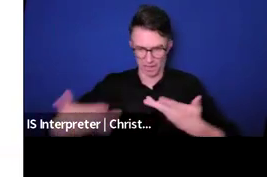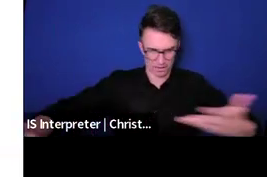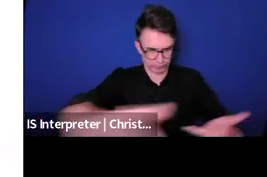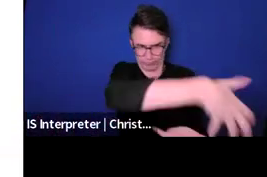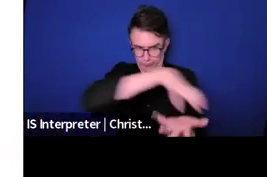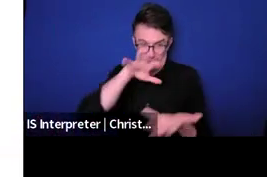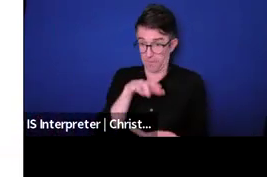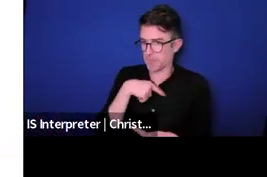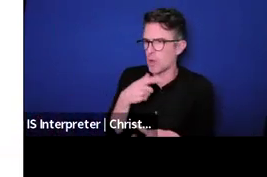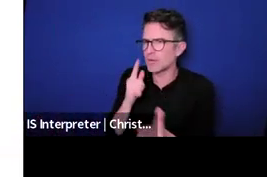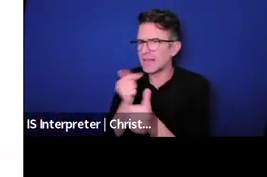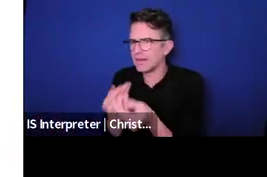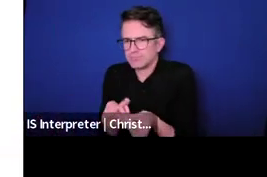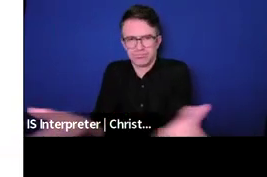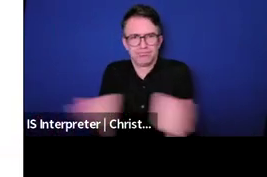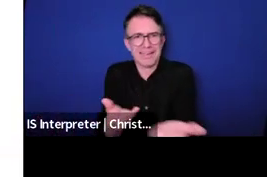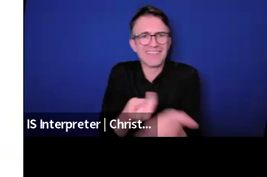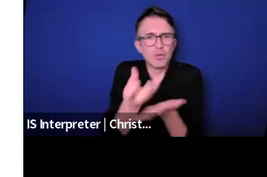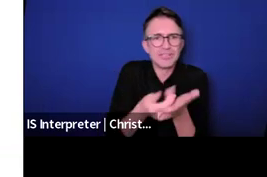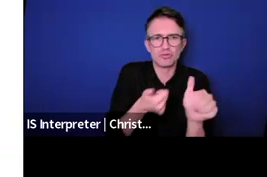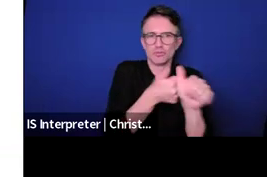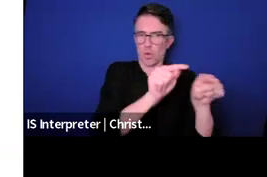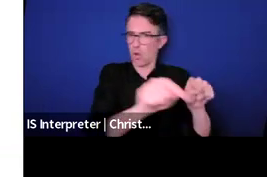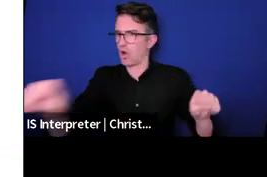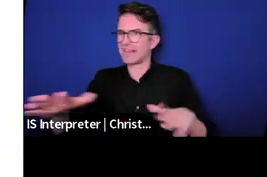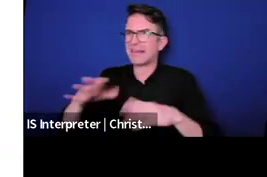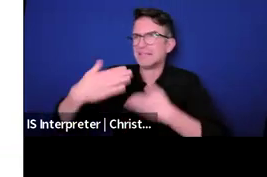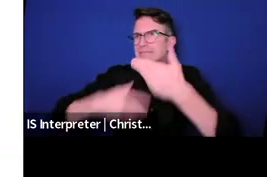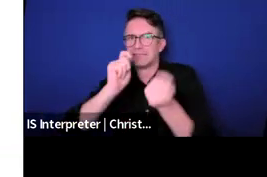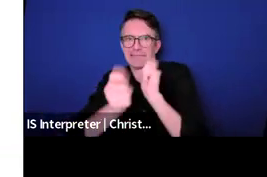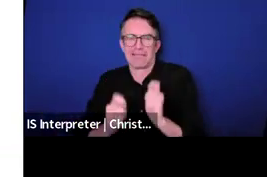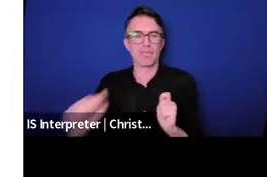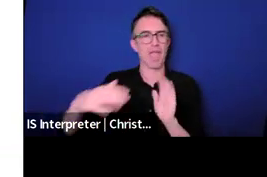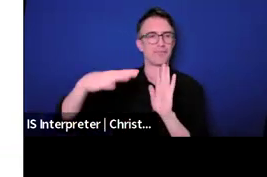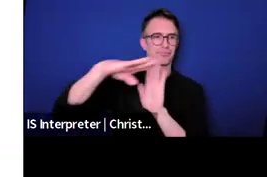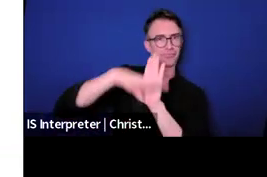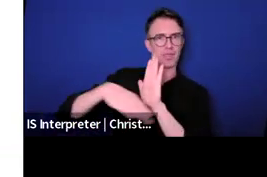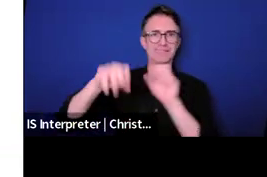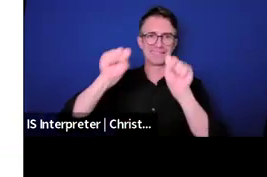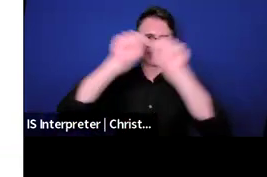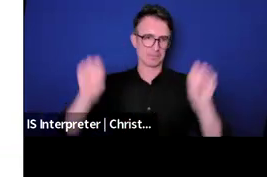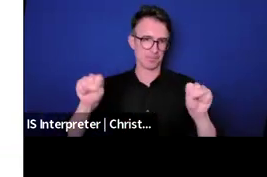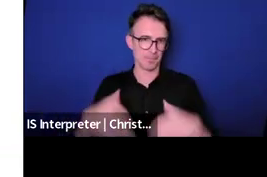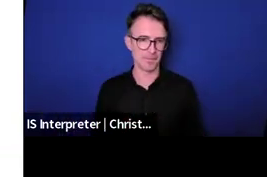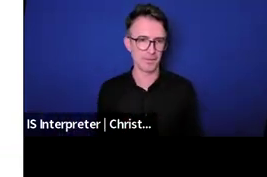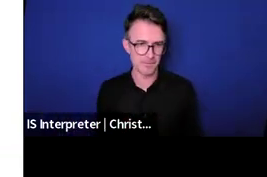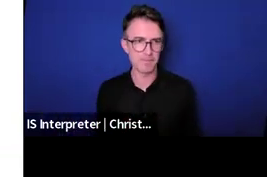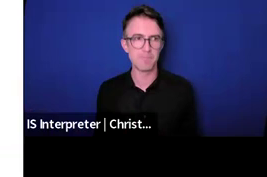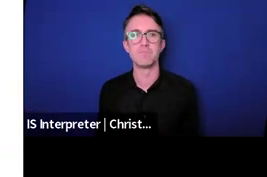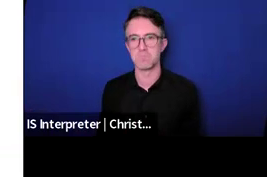support systems, Lauren has already introduced it and defined what we talk about when we're talking about this, but it includes this idea